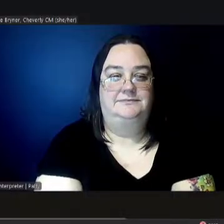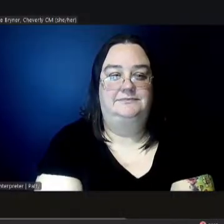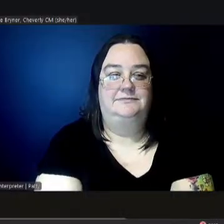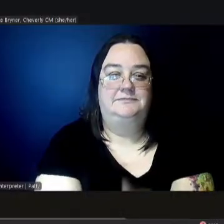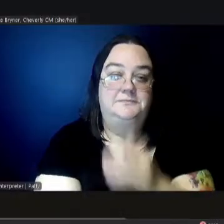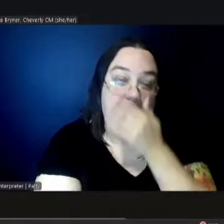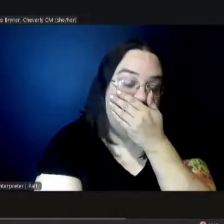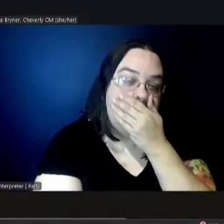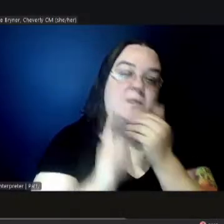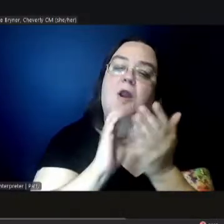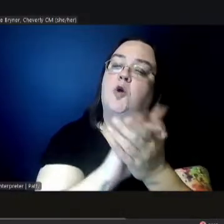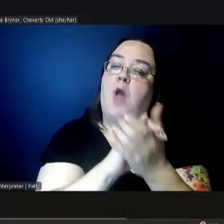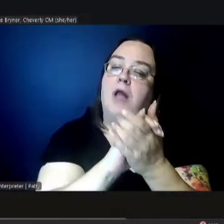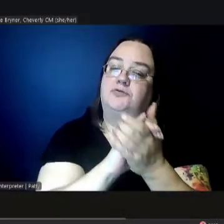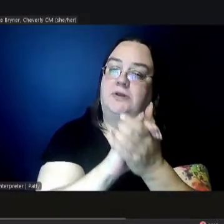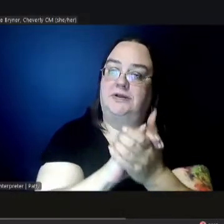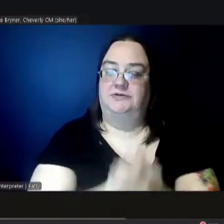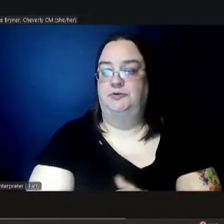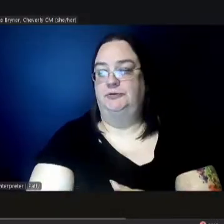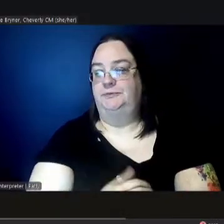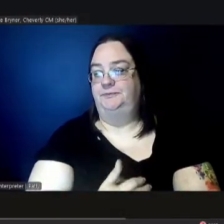Congratulations.